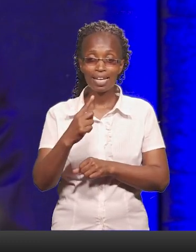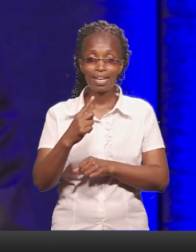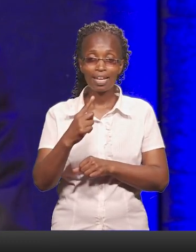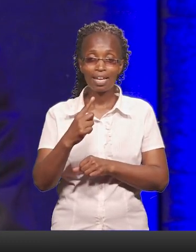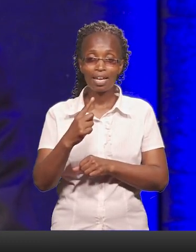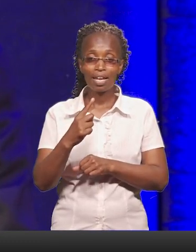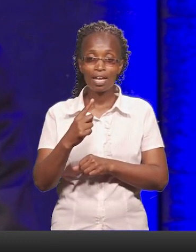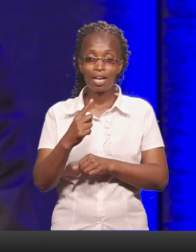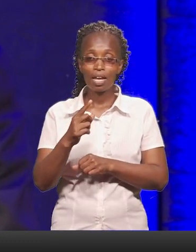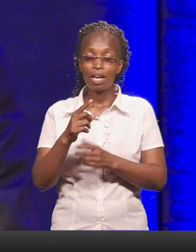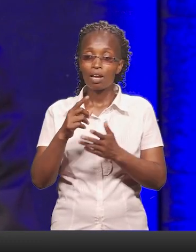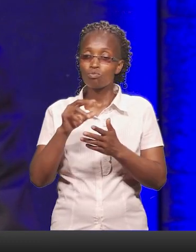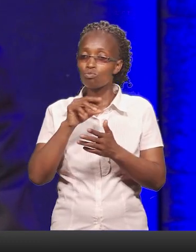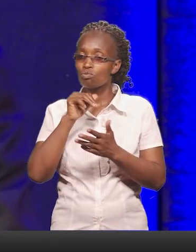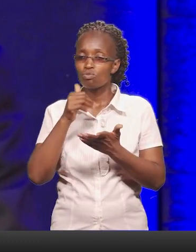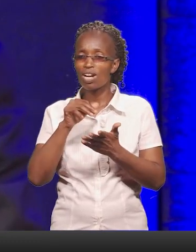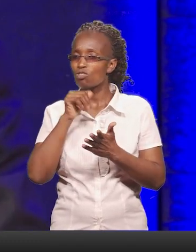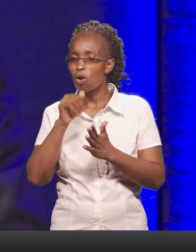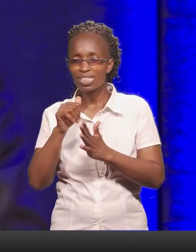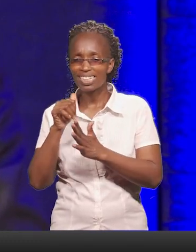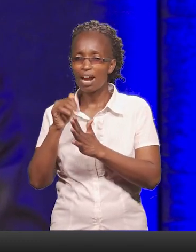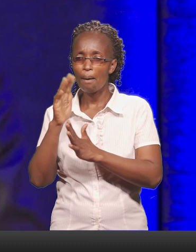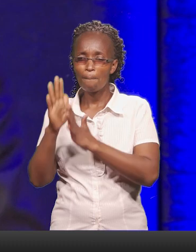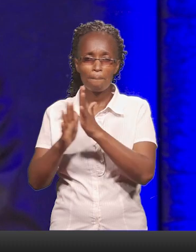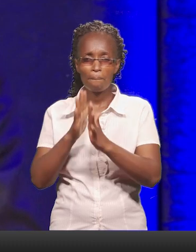to say hatupangwingwi,